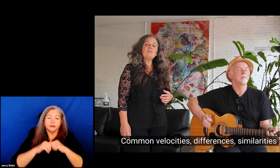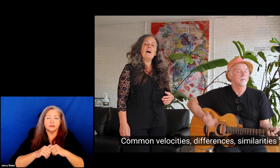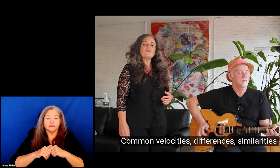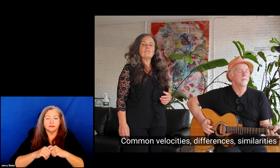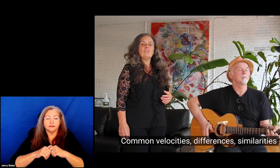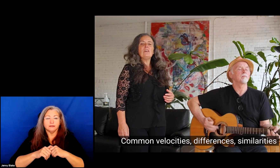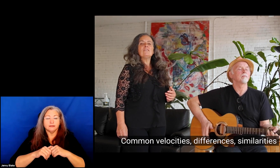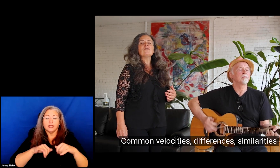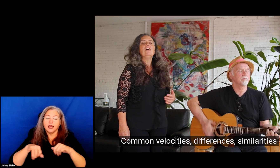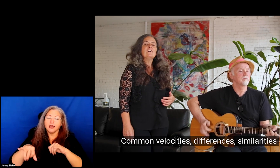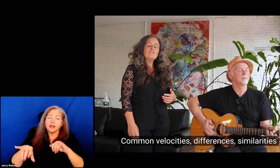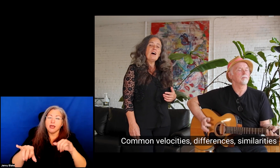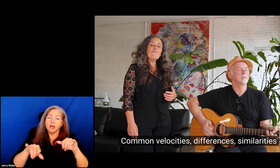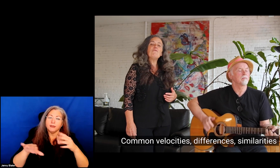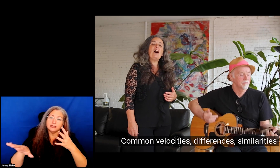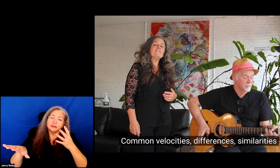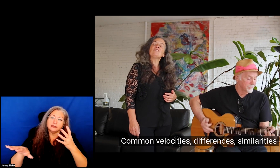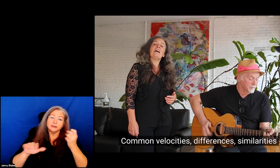Common velocities,